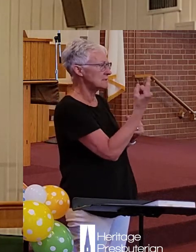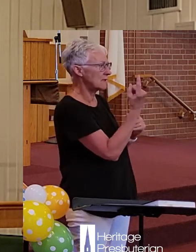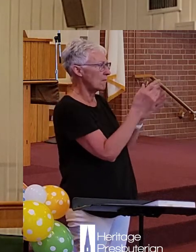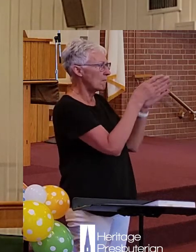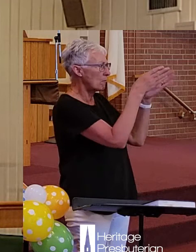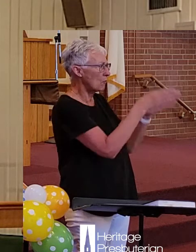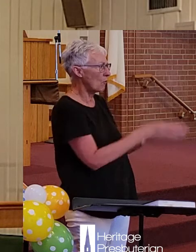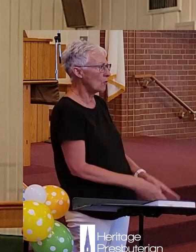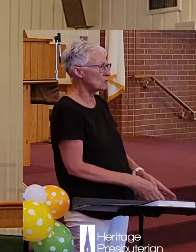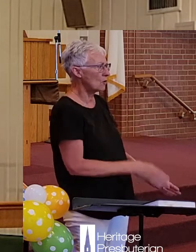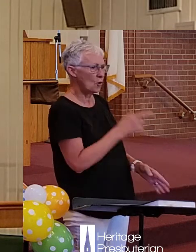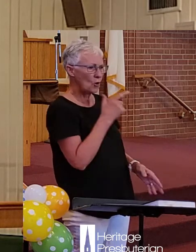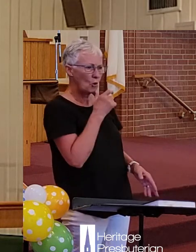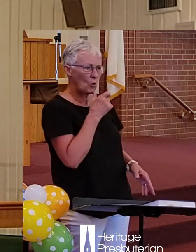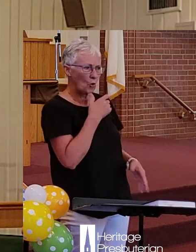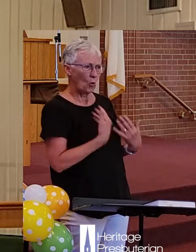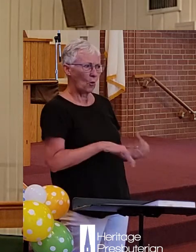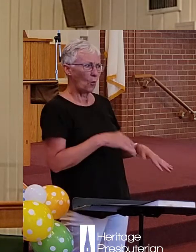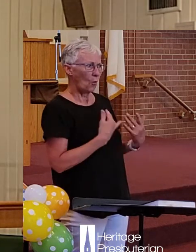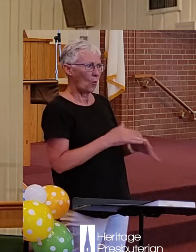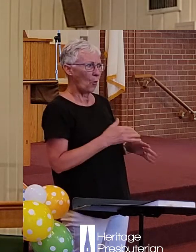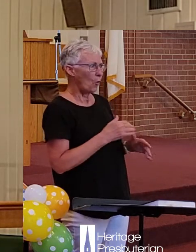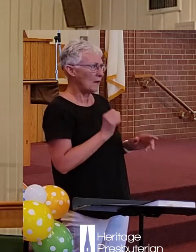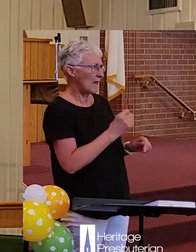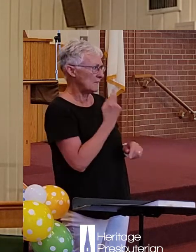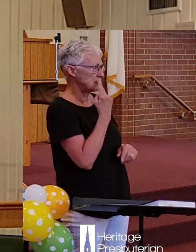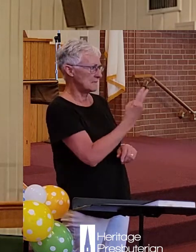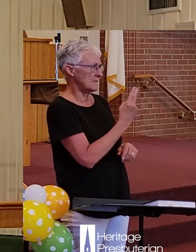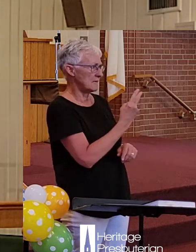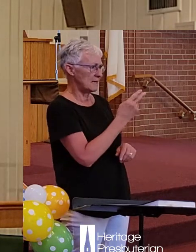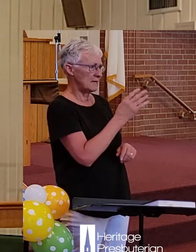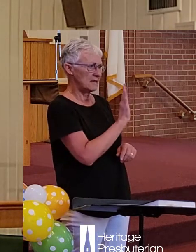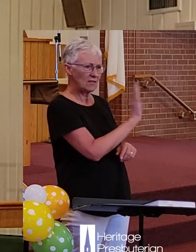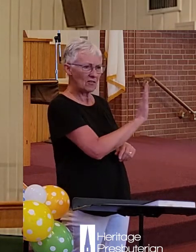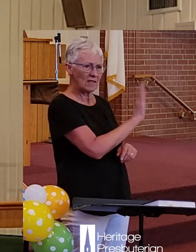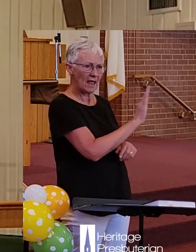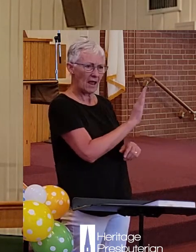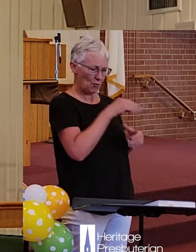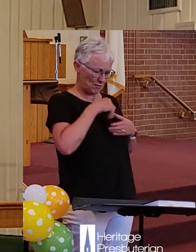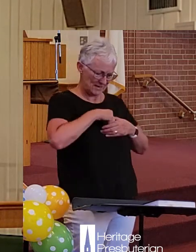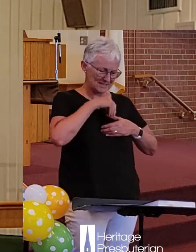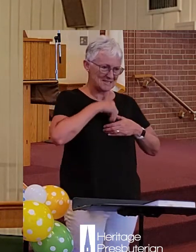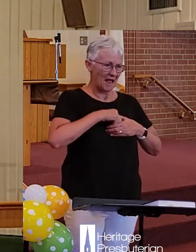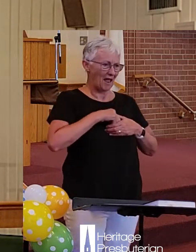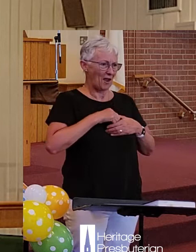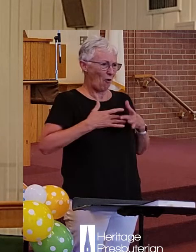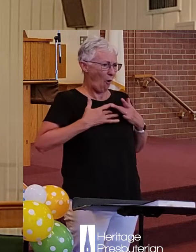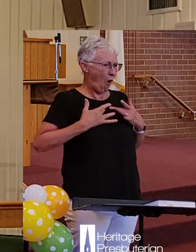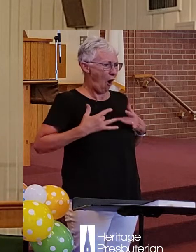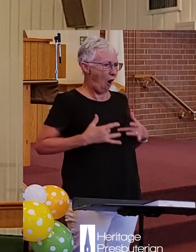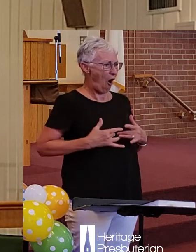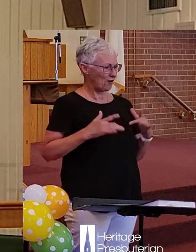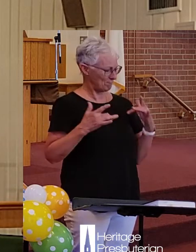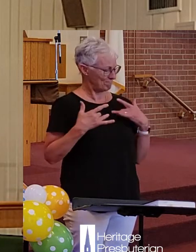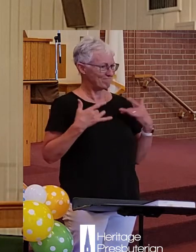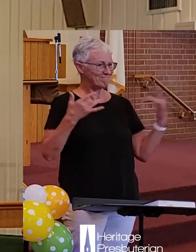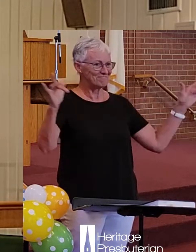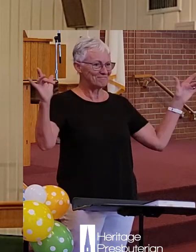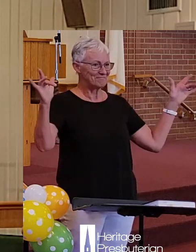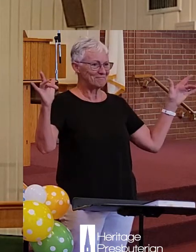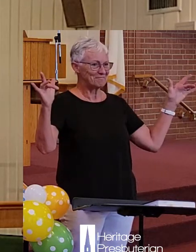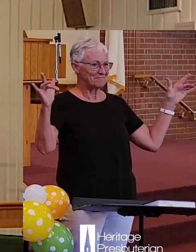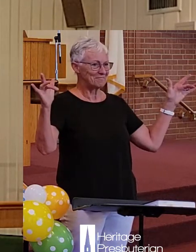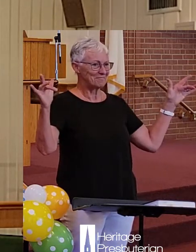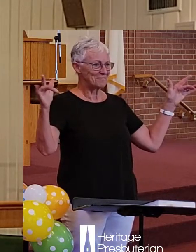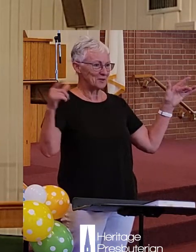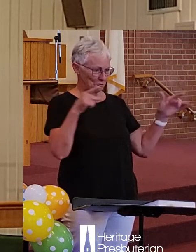give off a halo, lifting that face you looked at to exceptional beauty. In every church